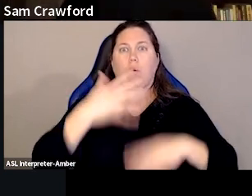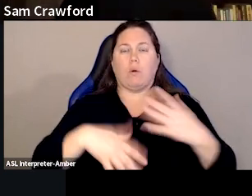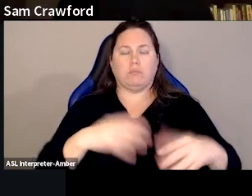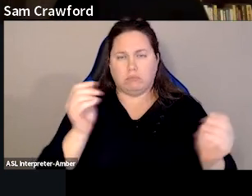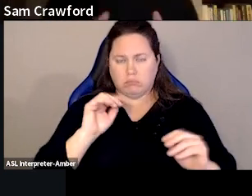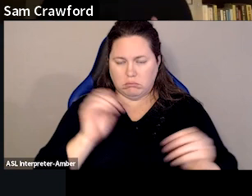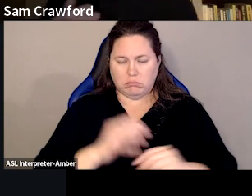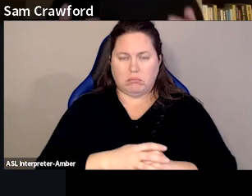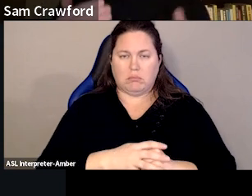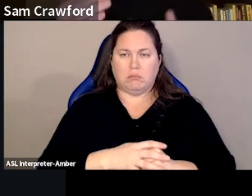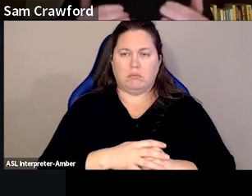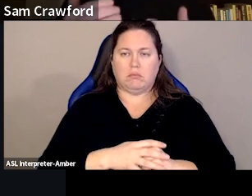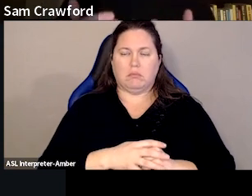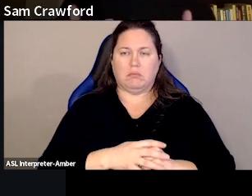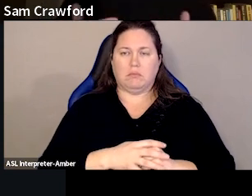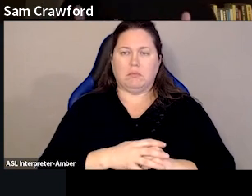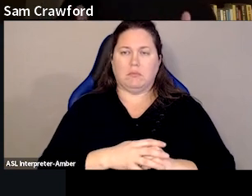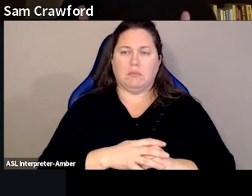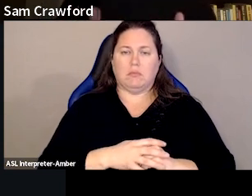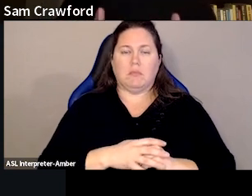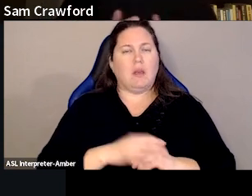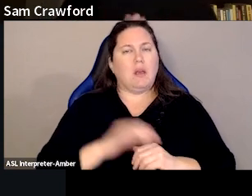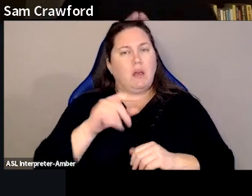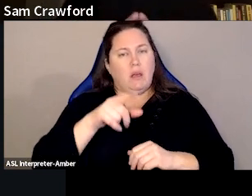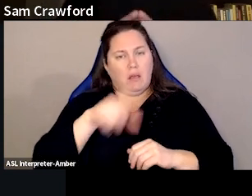users. And it's also really easy to keep on top of.